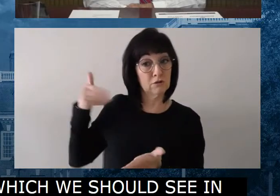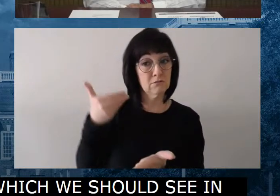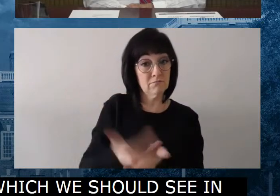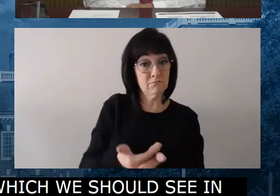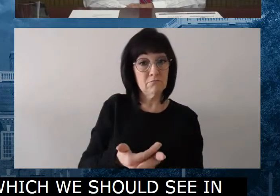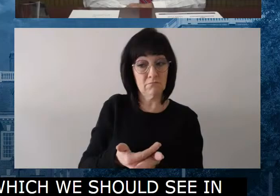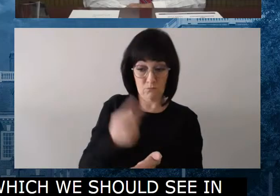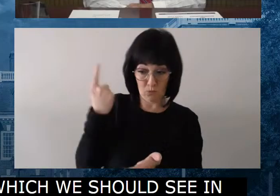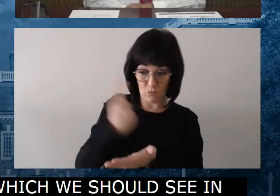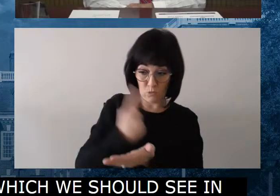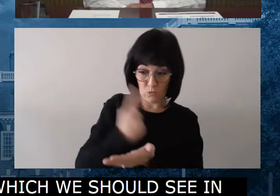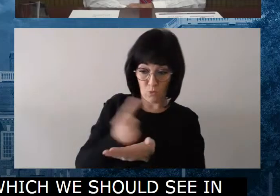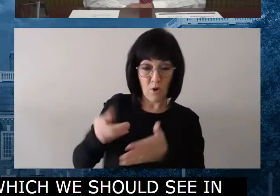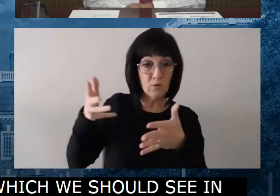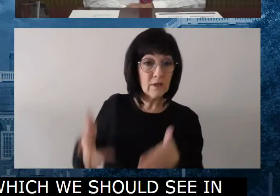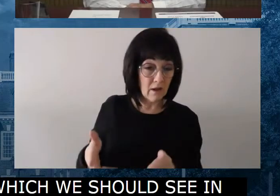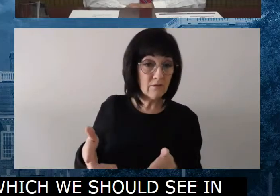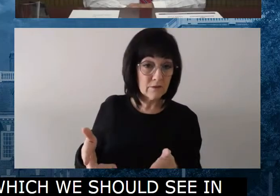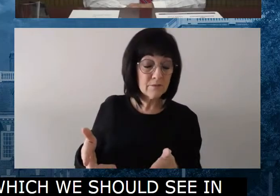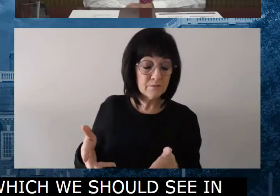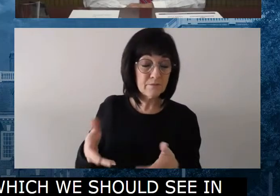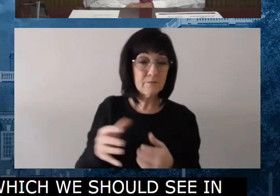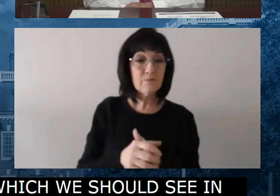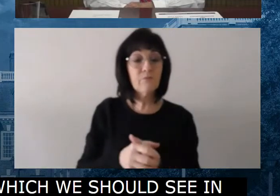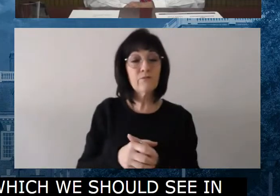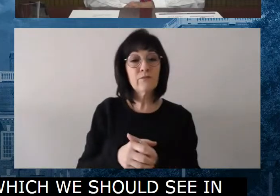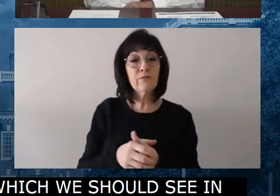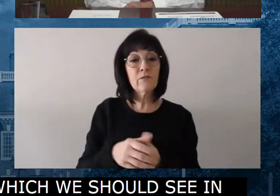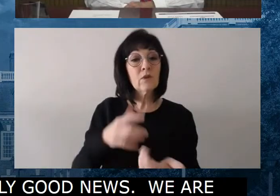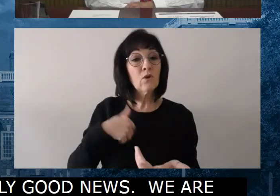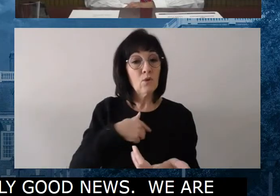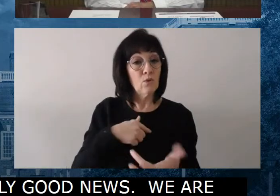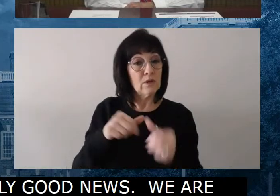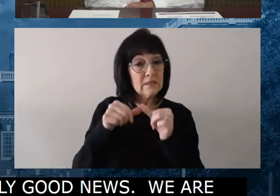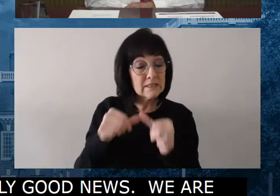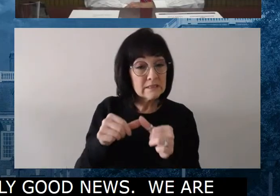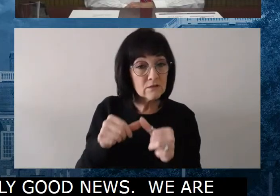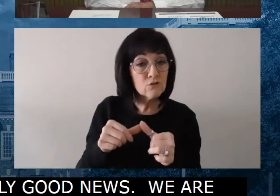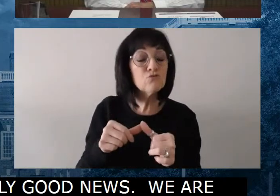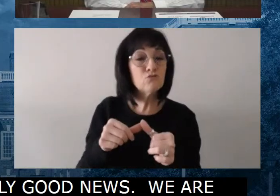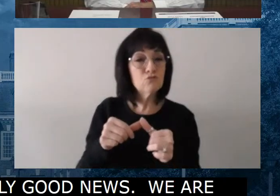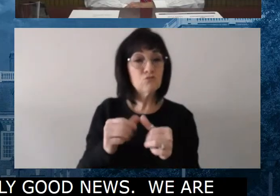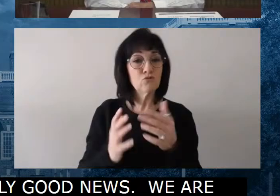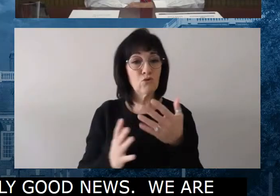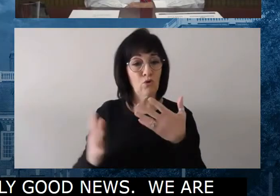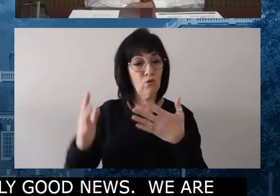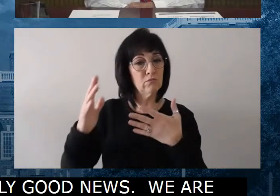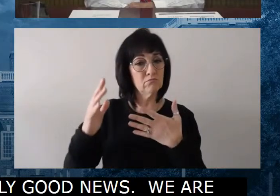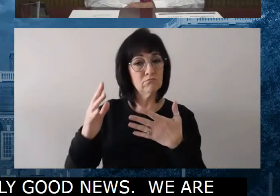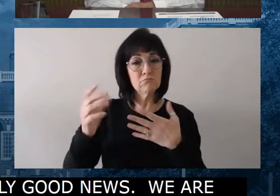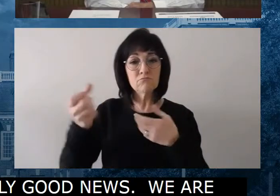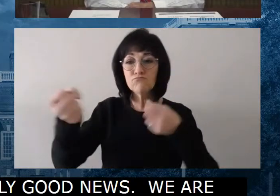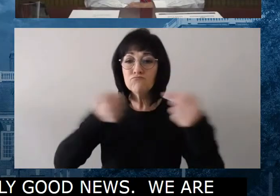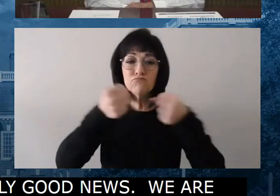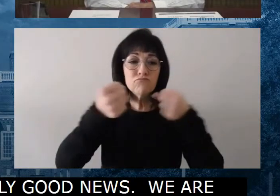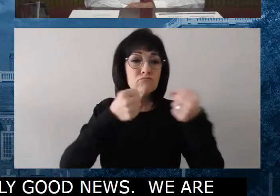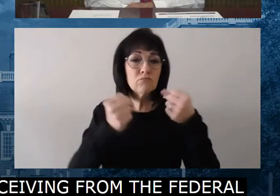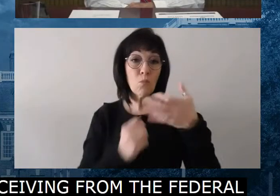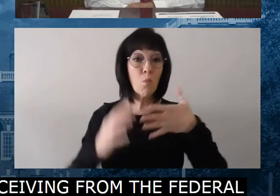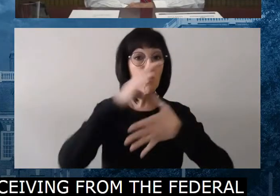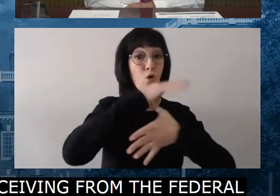we're receiving from the federal government out. We continue to prioritize those who are 65 and